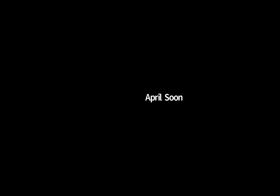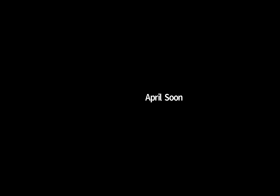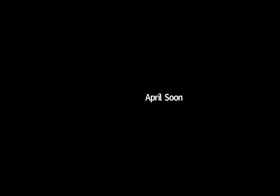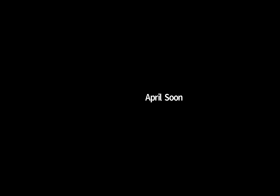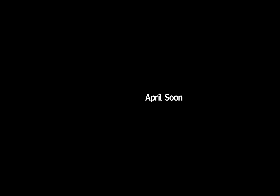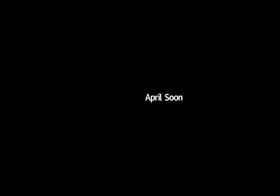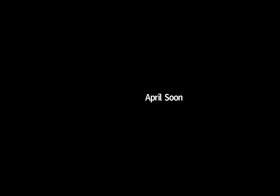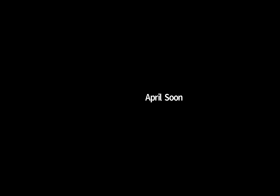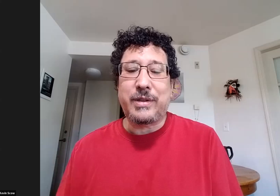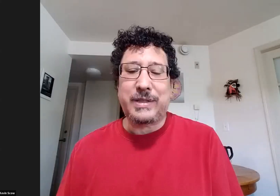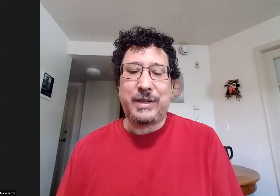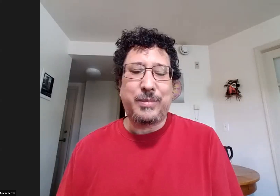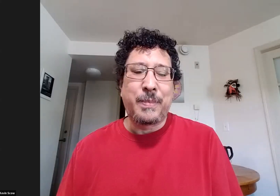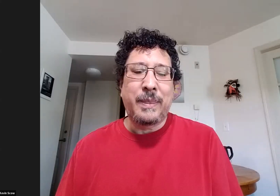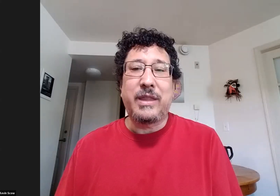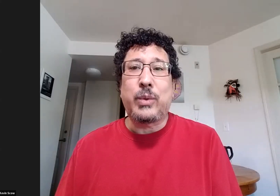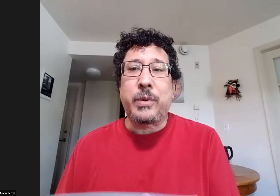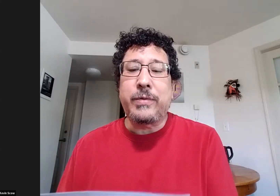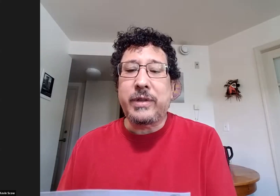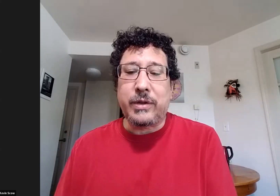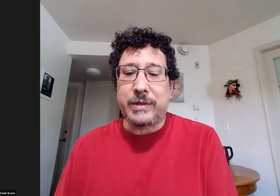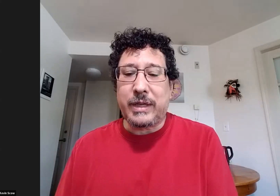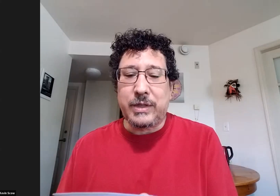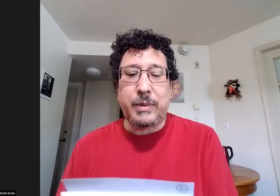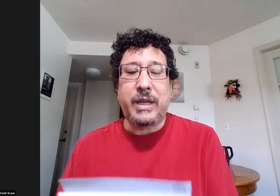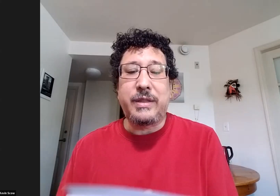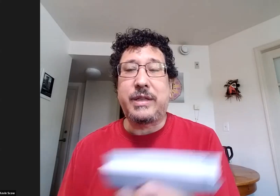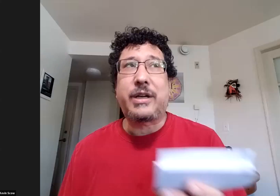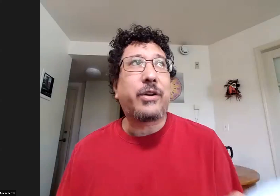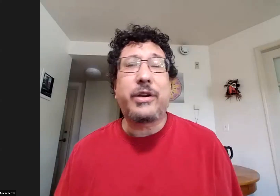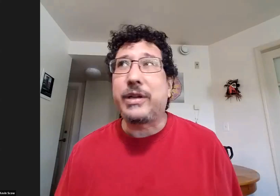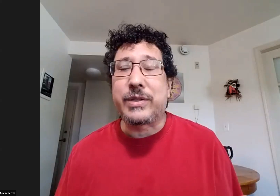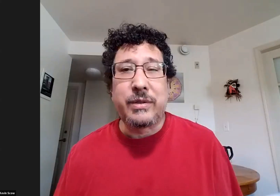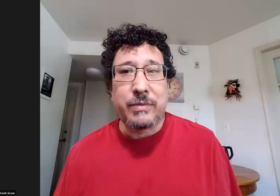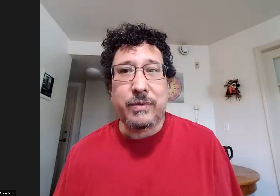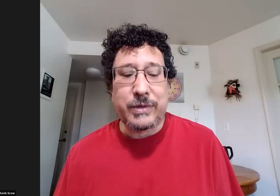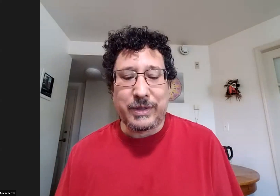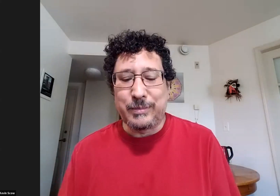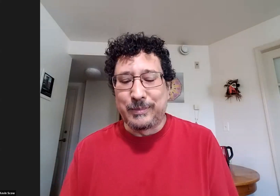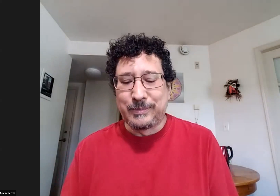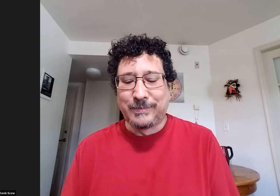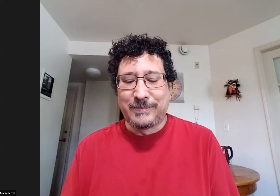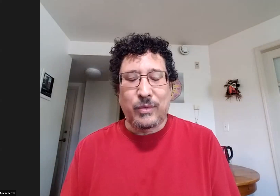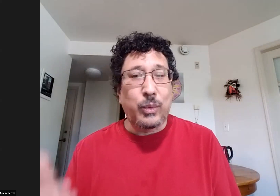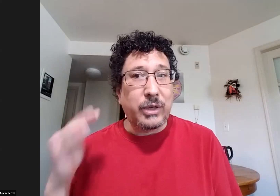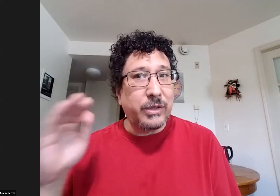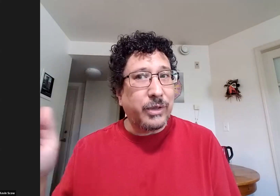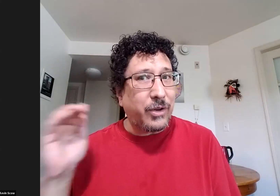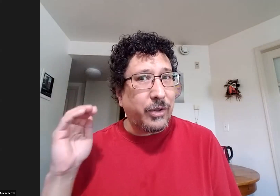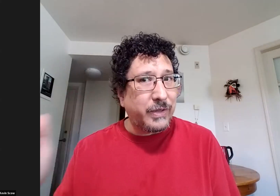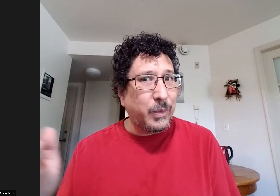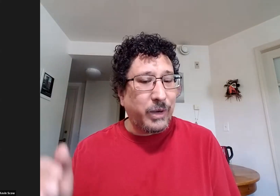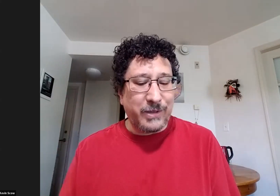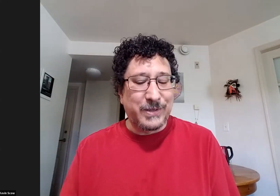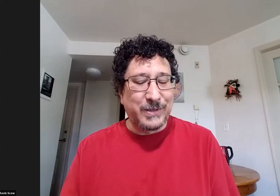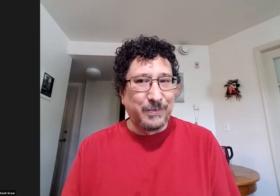I even create jokes as I fall asleep, and they work perfectly on stage by making the entire audience fall asleep. We are literally on